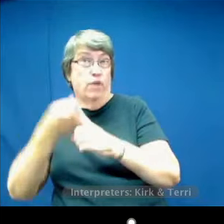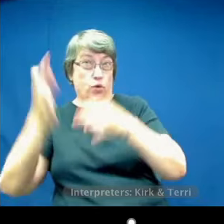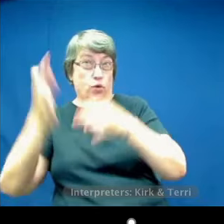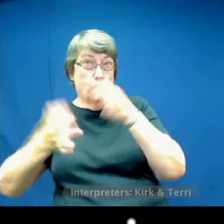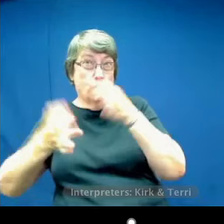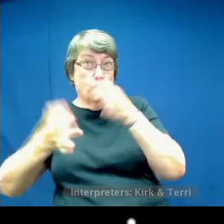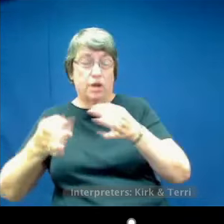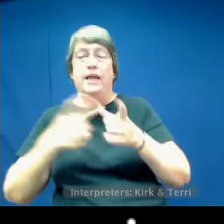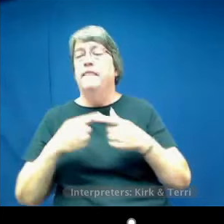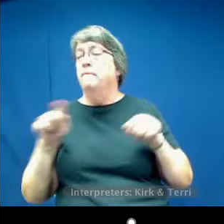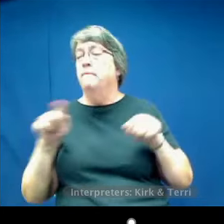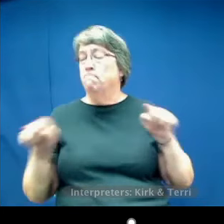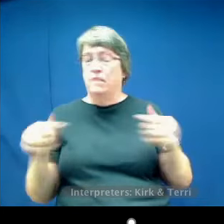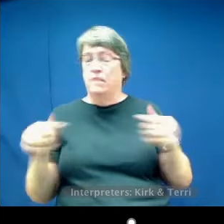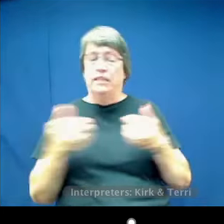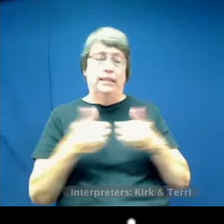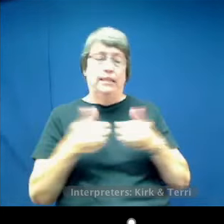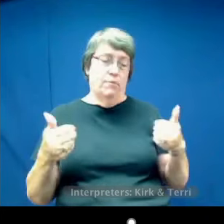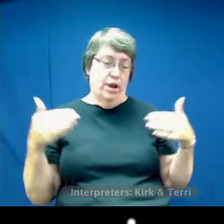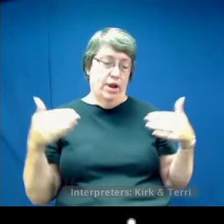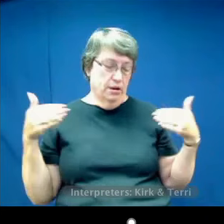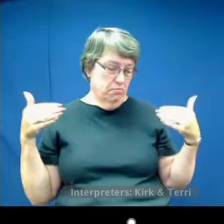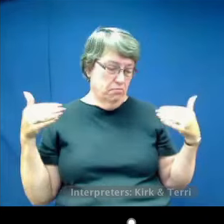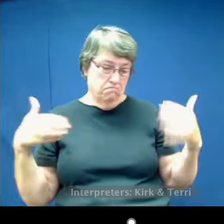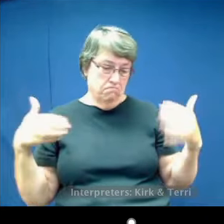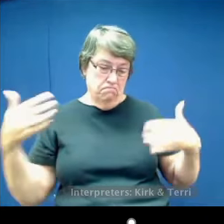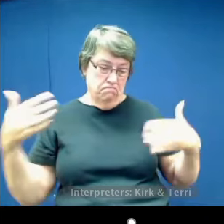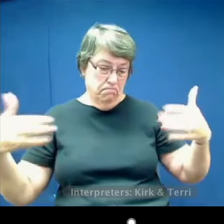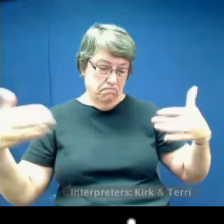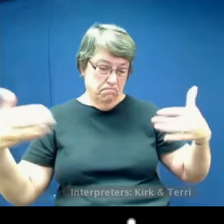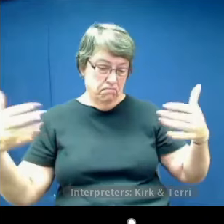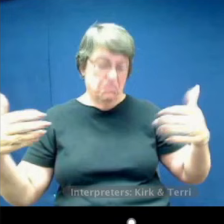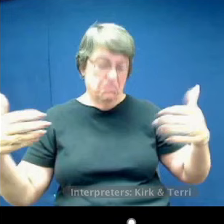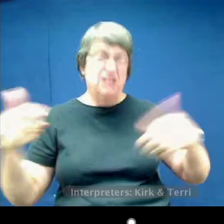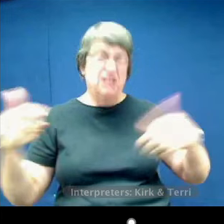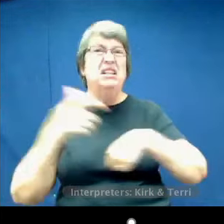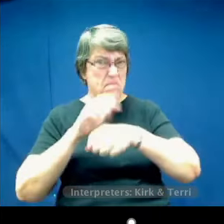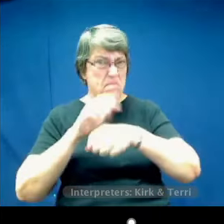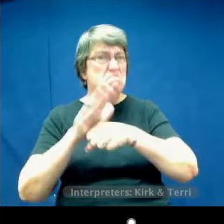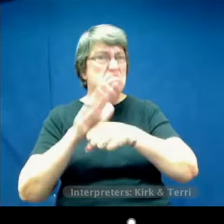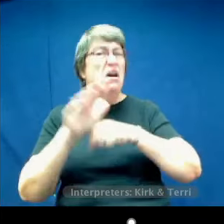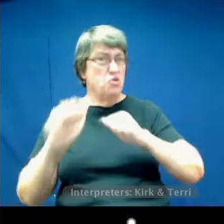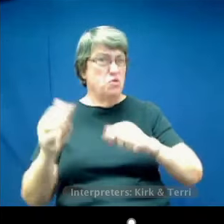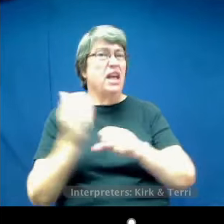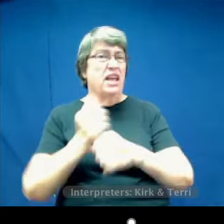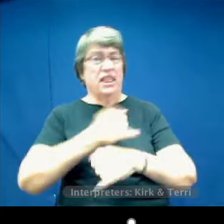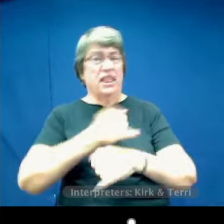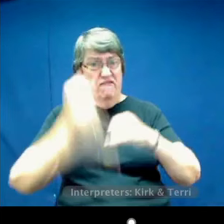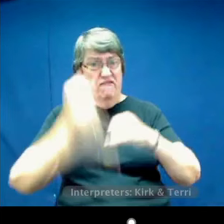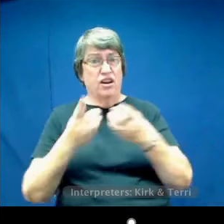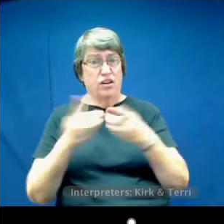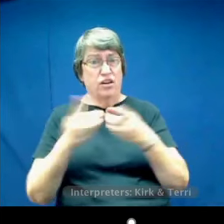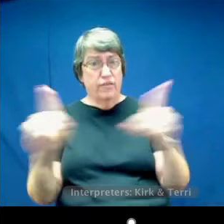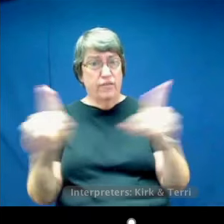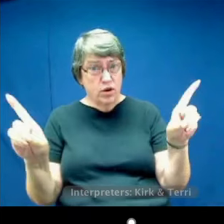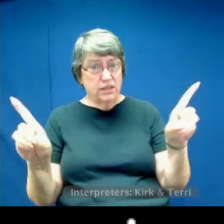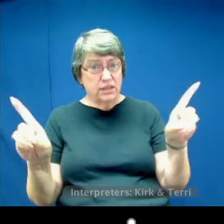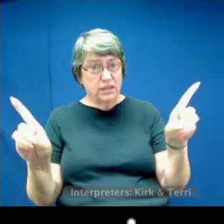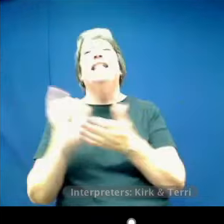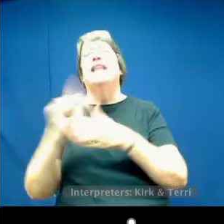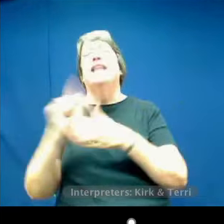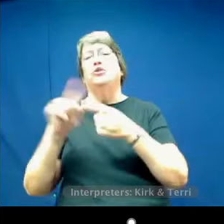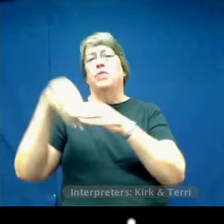separated long enough under your statute to get a final divorce, then you come back in, and that's when you get your final divorce. So